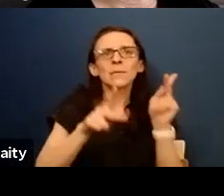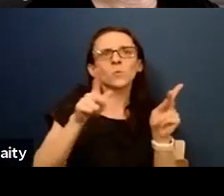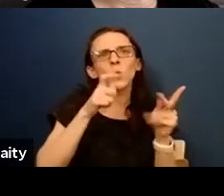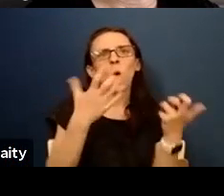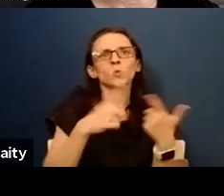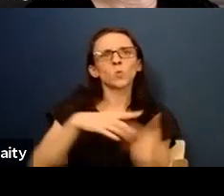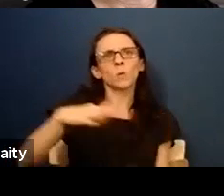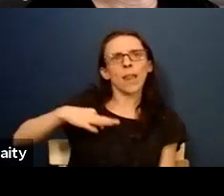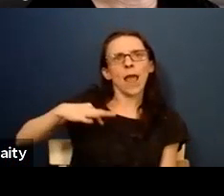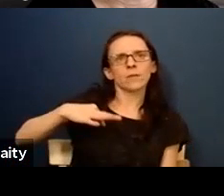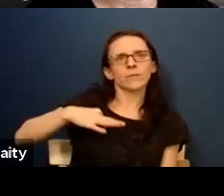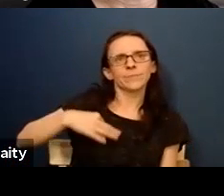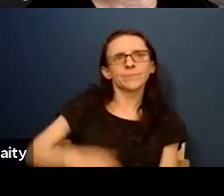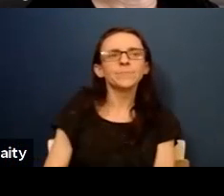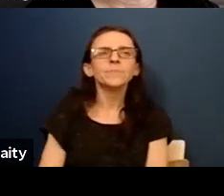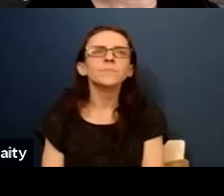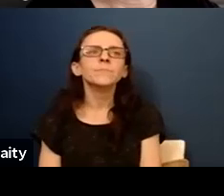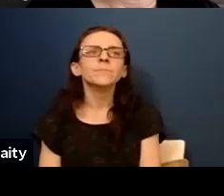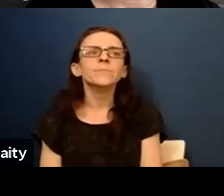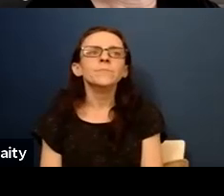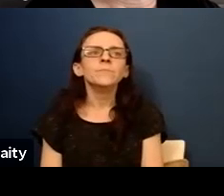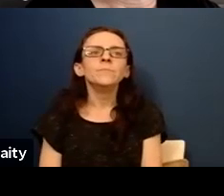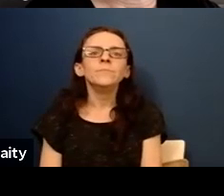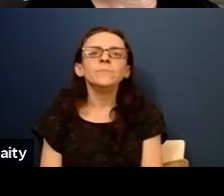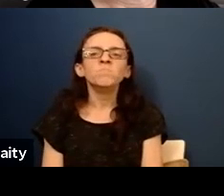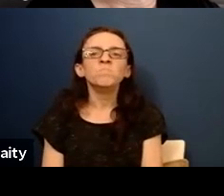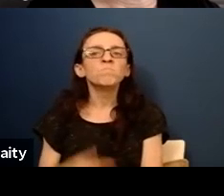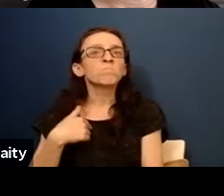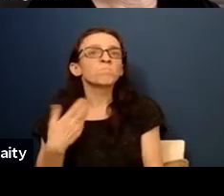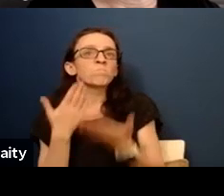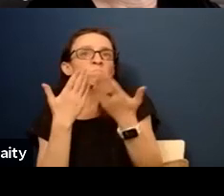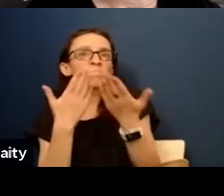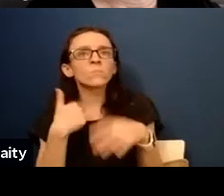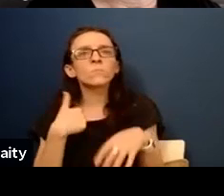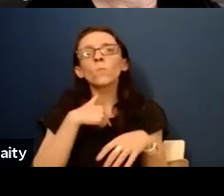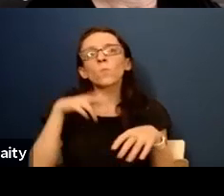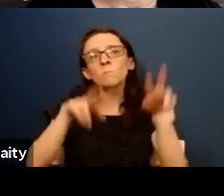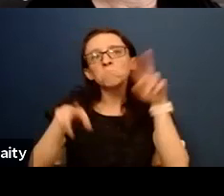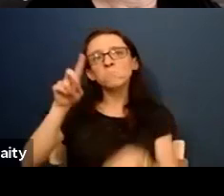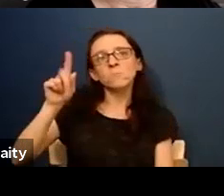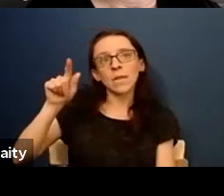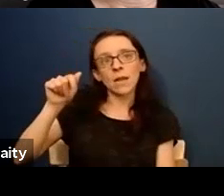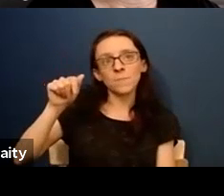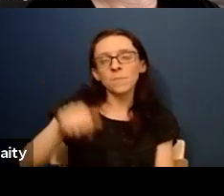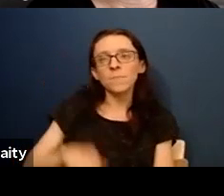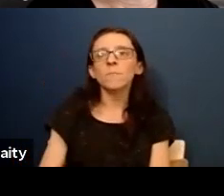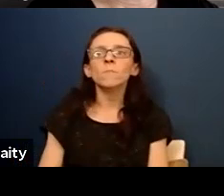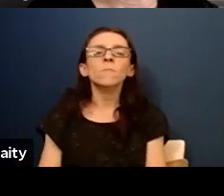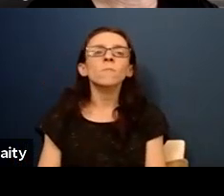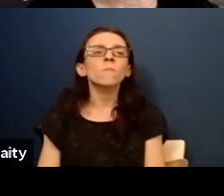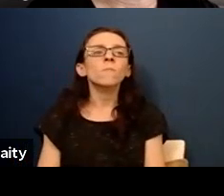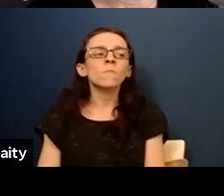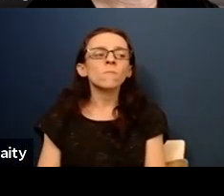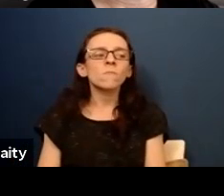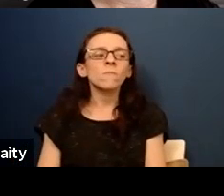just suggest that we take a look at the data, and then we go back to what